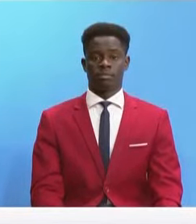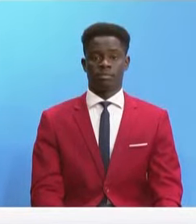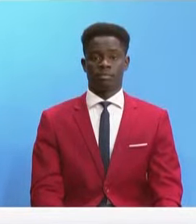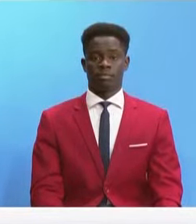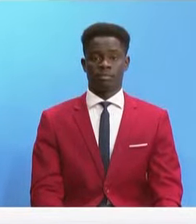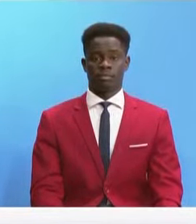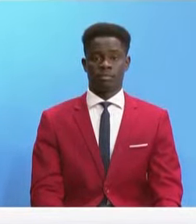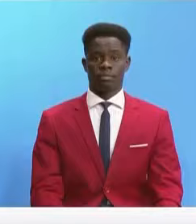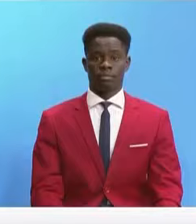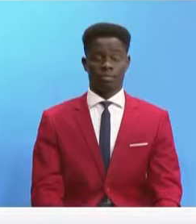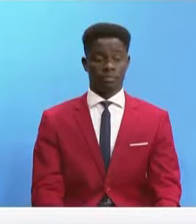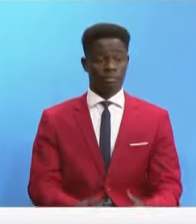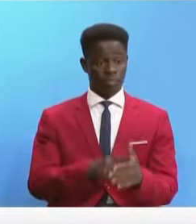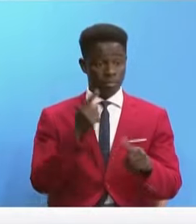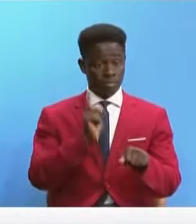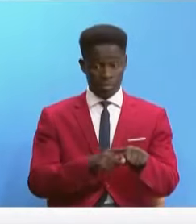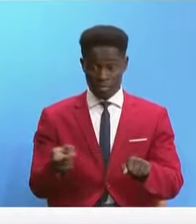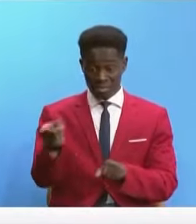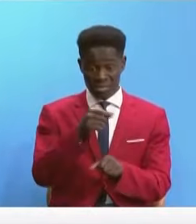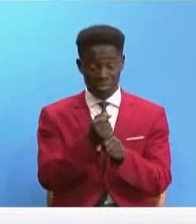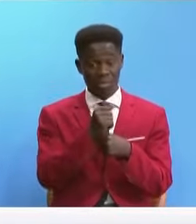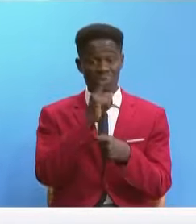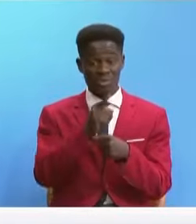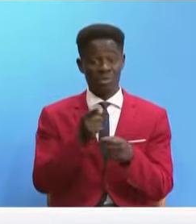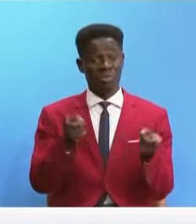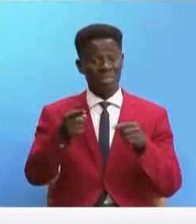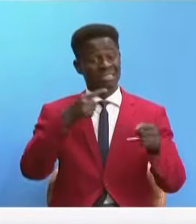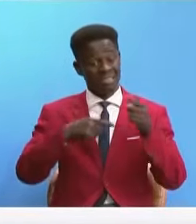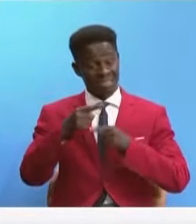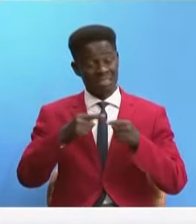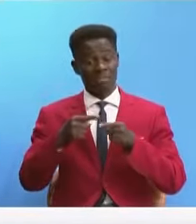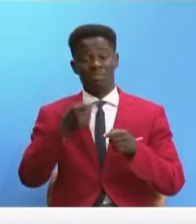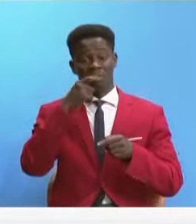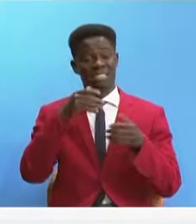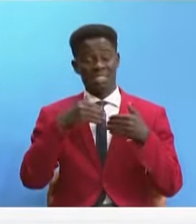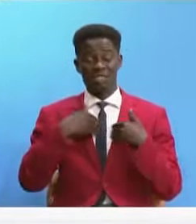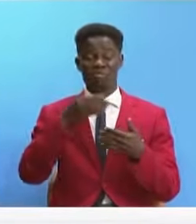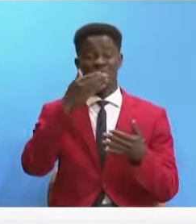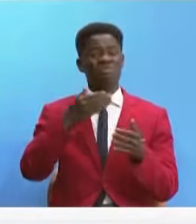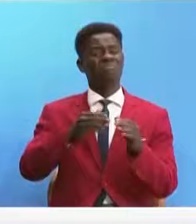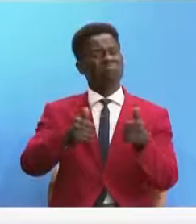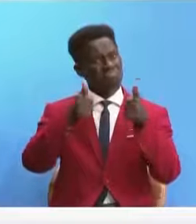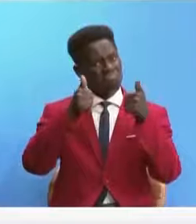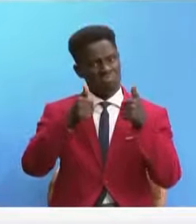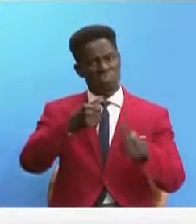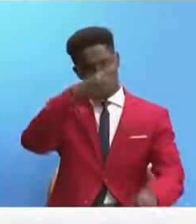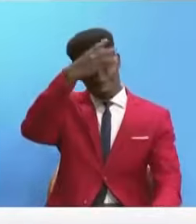Next time, all of you, make sure that when you are coming here, come with proper analysis, okay?